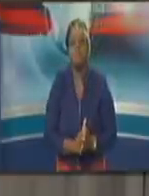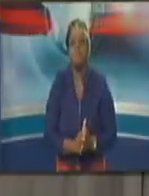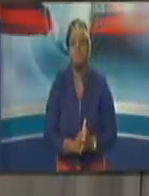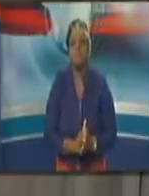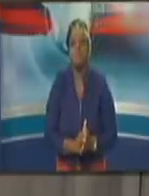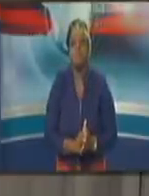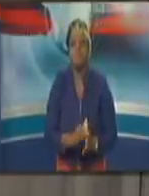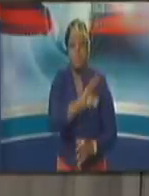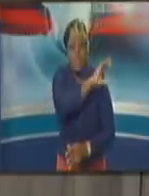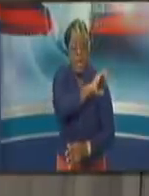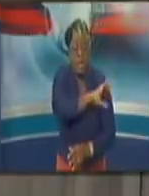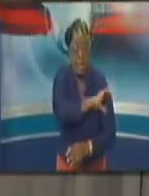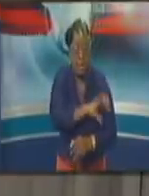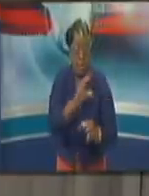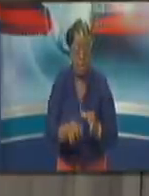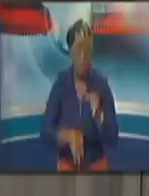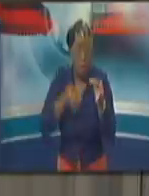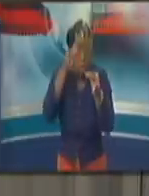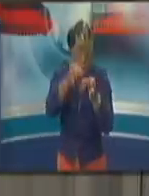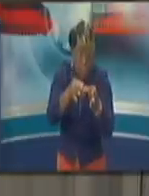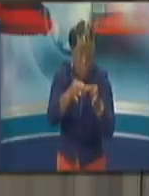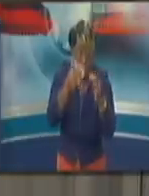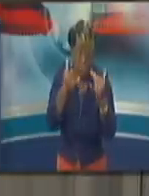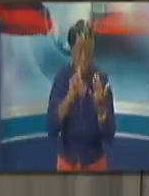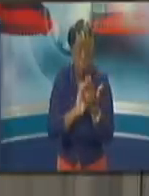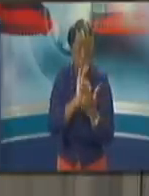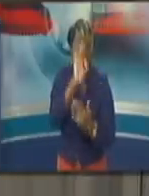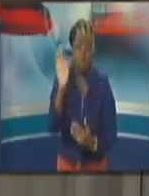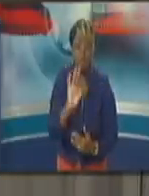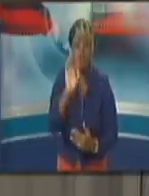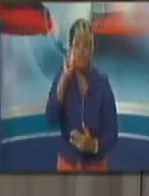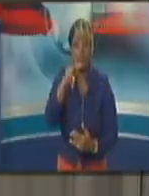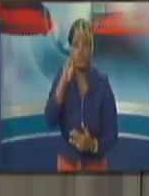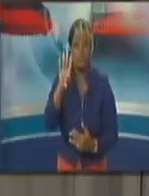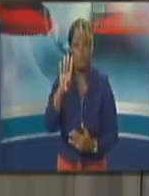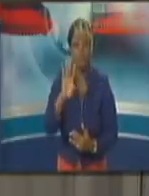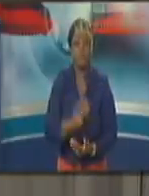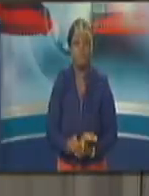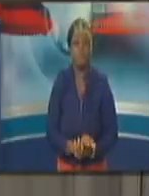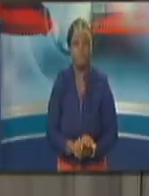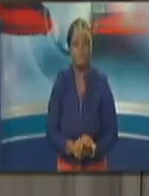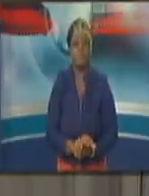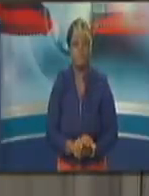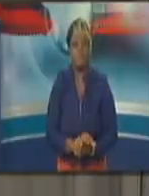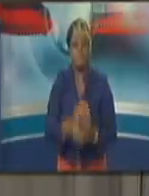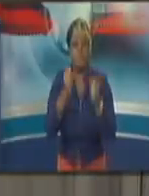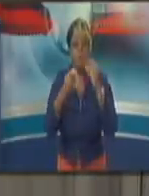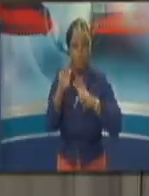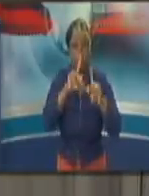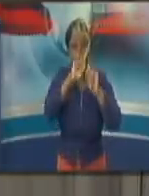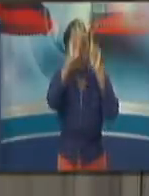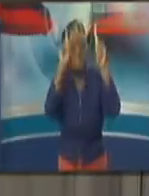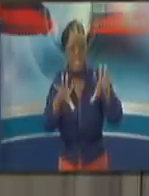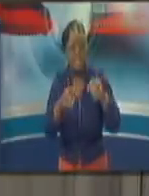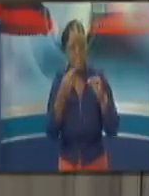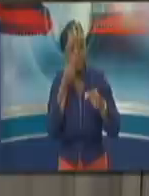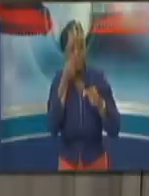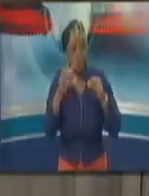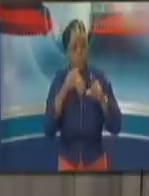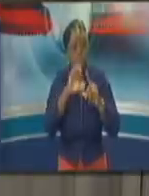clinical update as of Friday, the 24th of April, 2020, is as follows. Total number of tests submitted to CAFA,